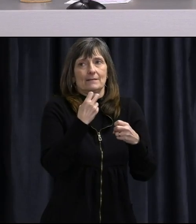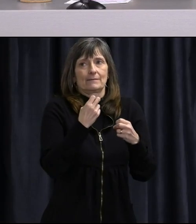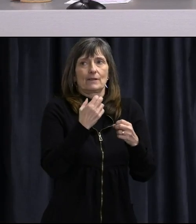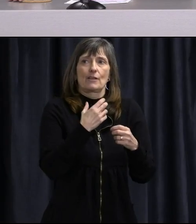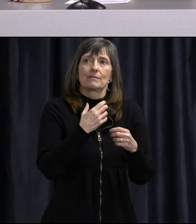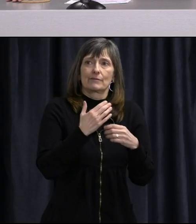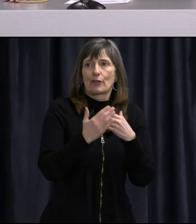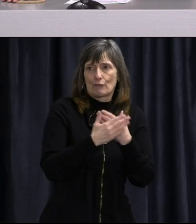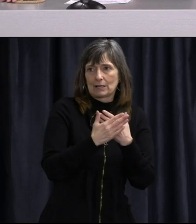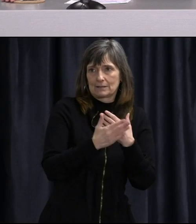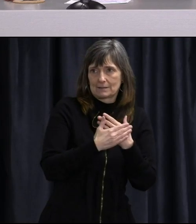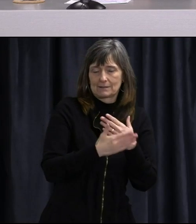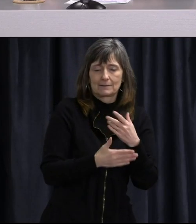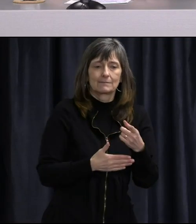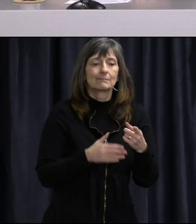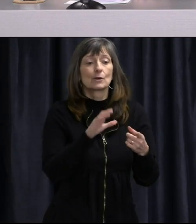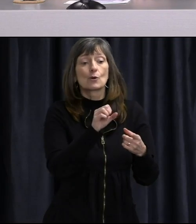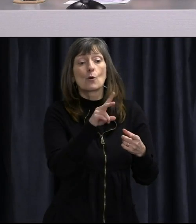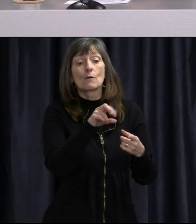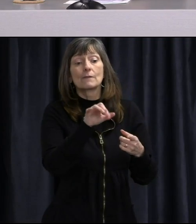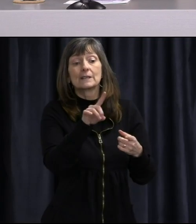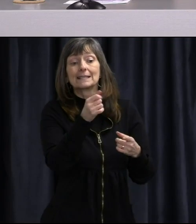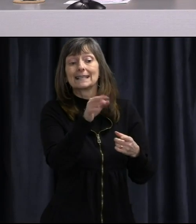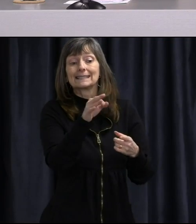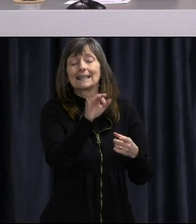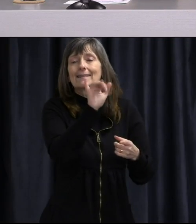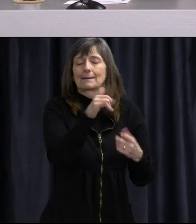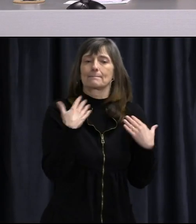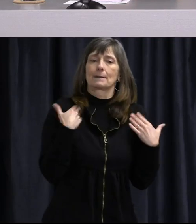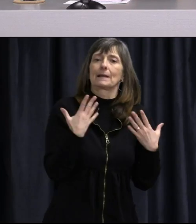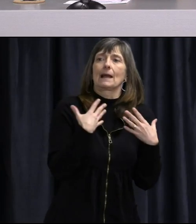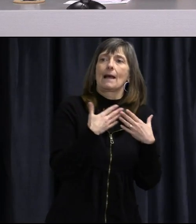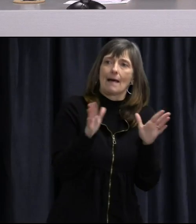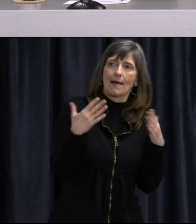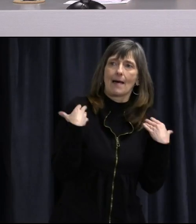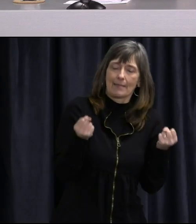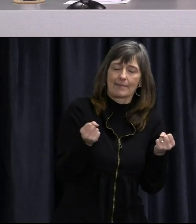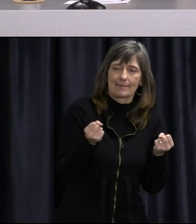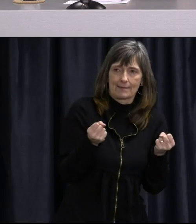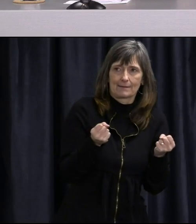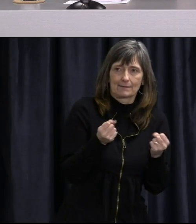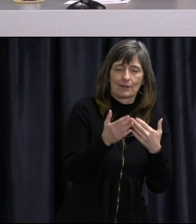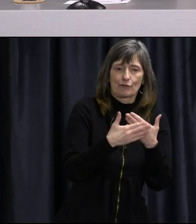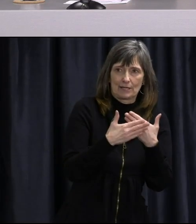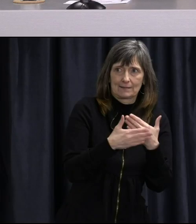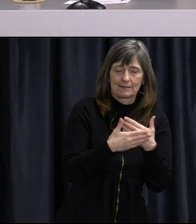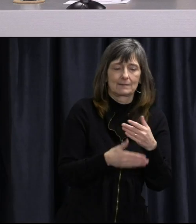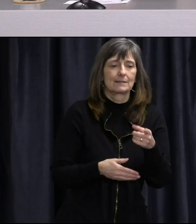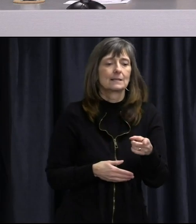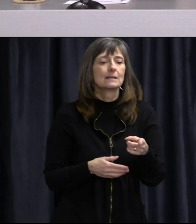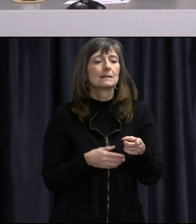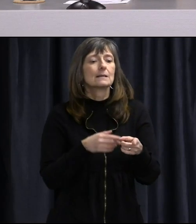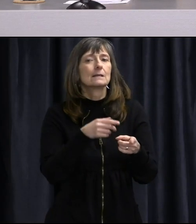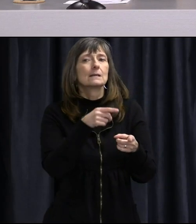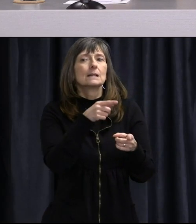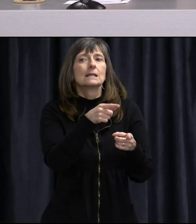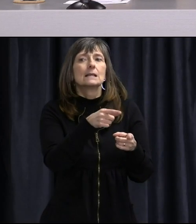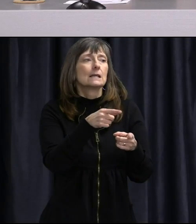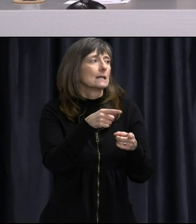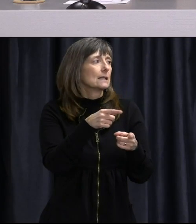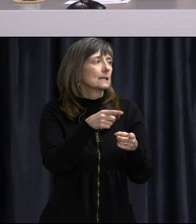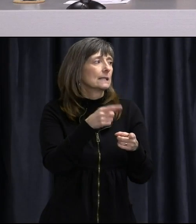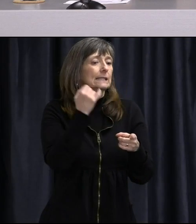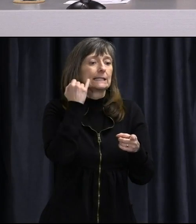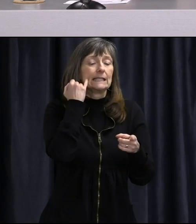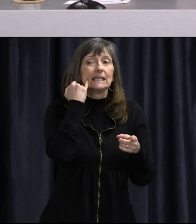example, the coronavirus at this point, or COVID-19, is certainly a public health threat. And it would have to be called in the event that